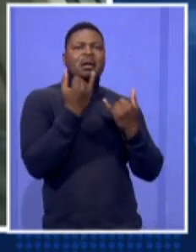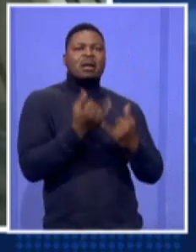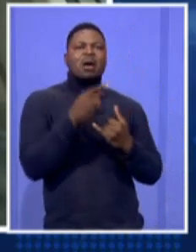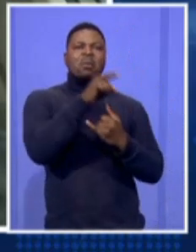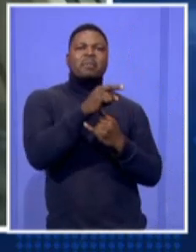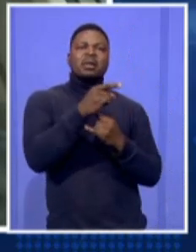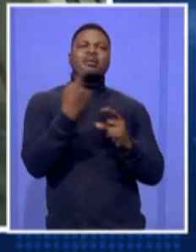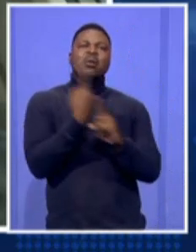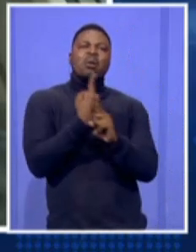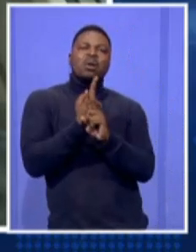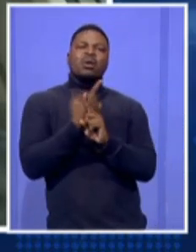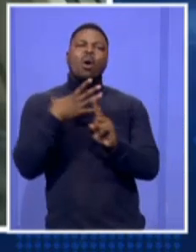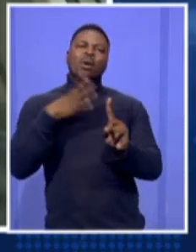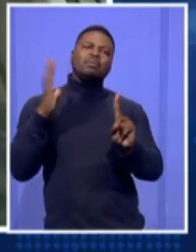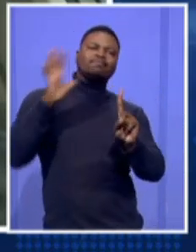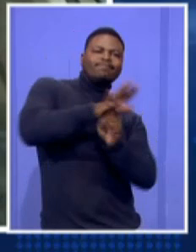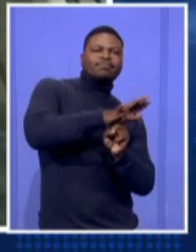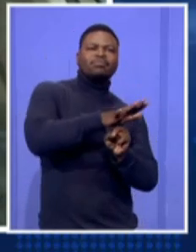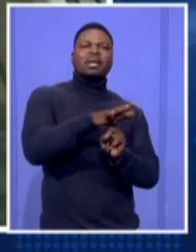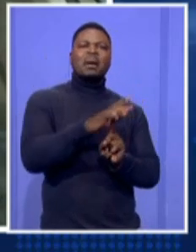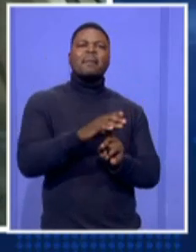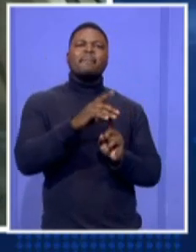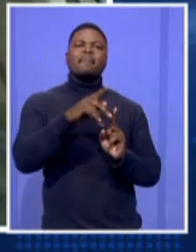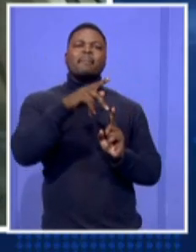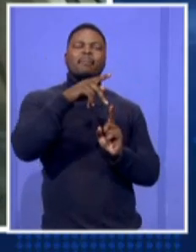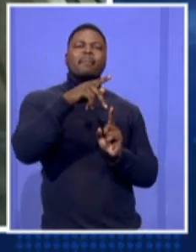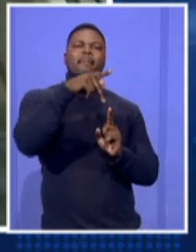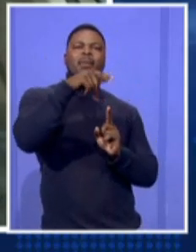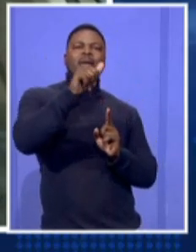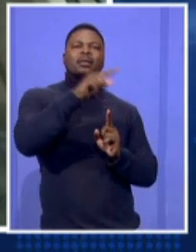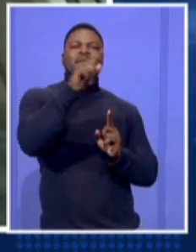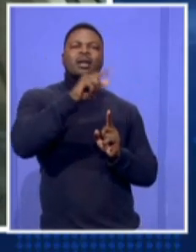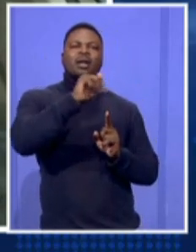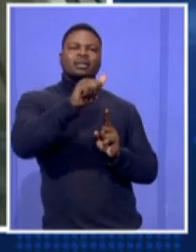attacks. What are these attacks? What are the threats?